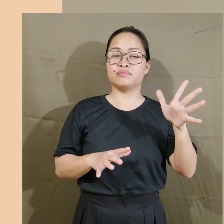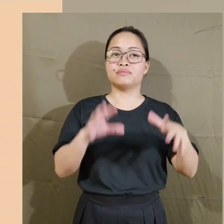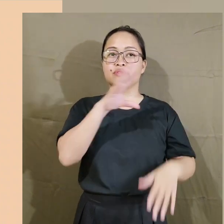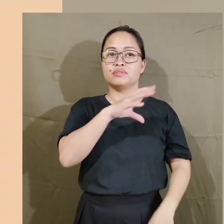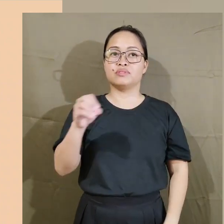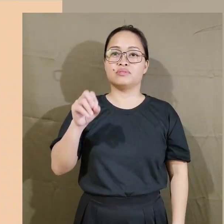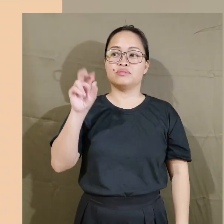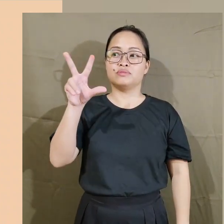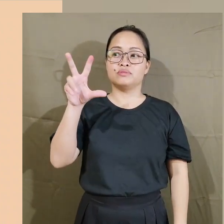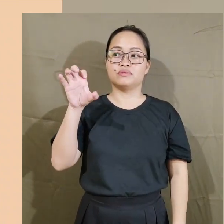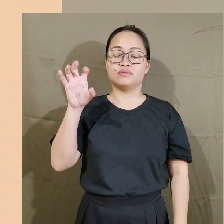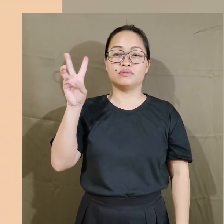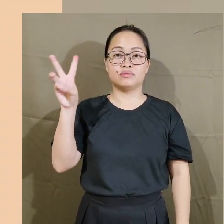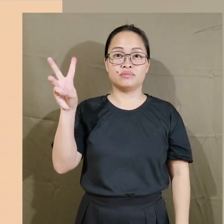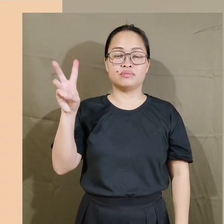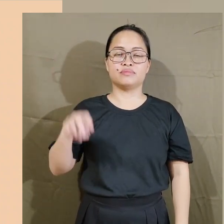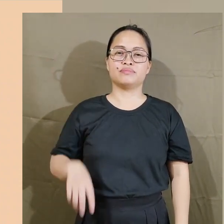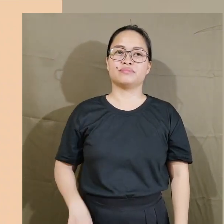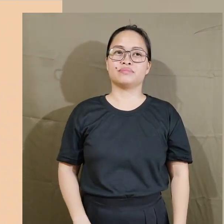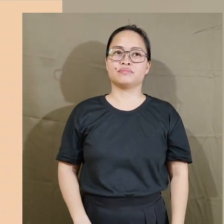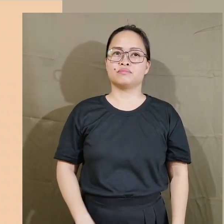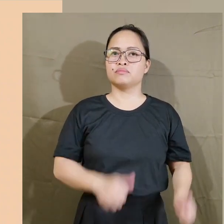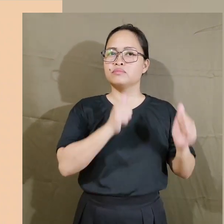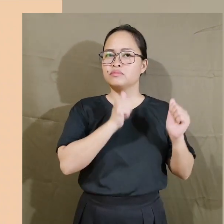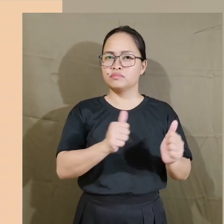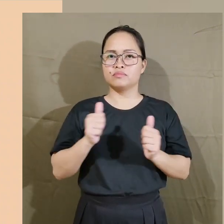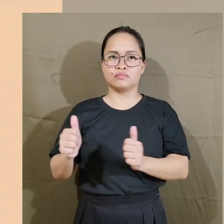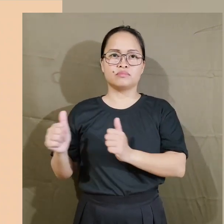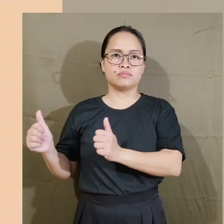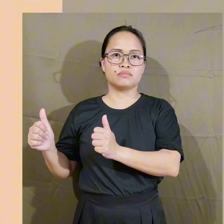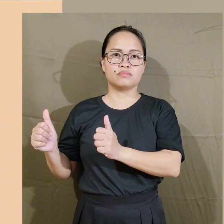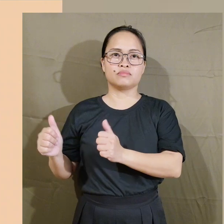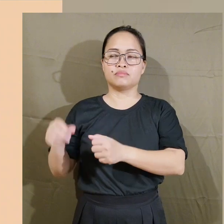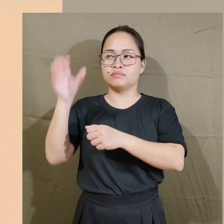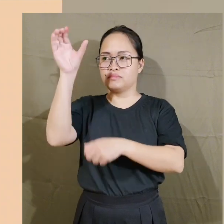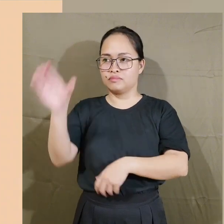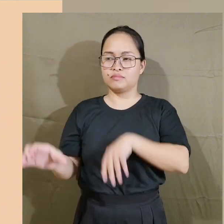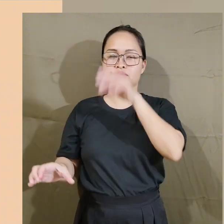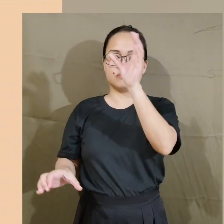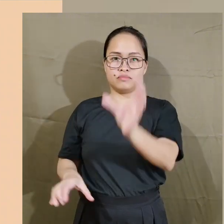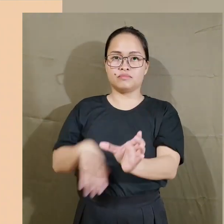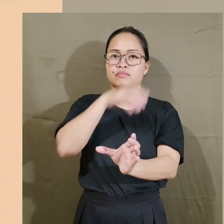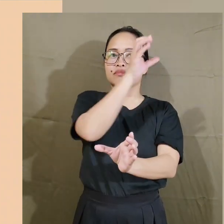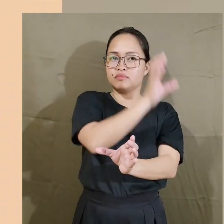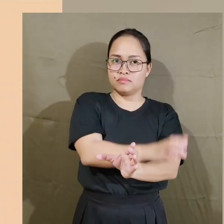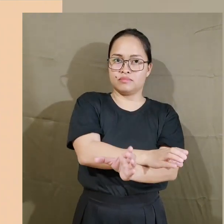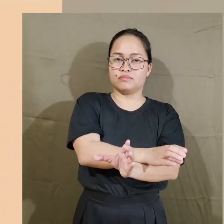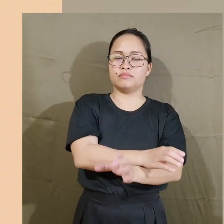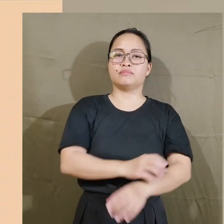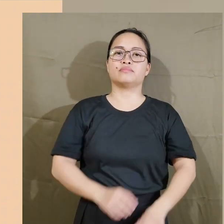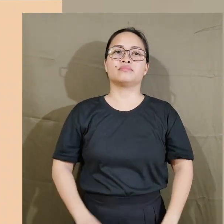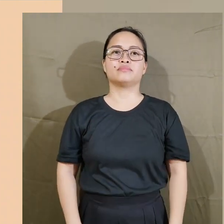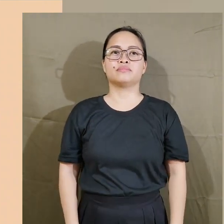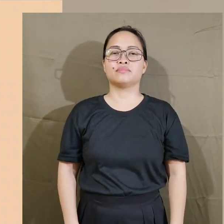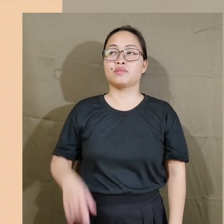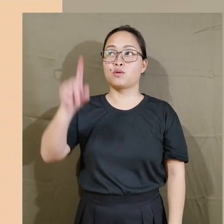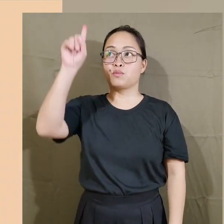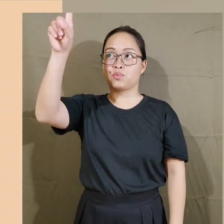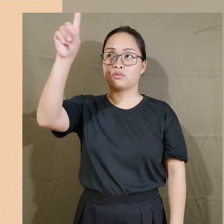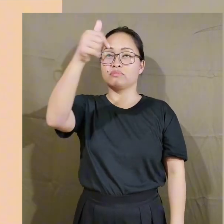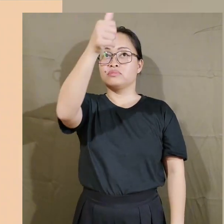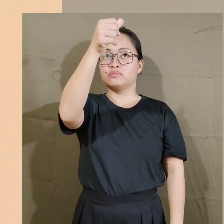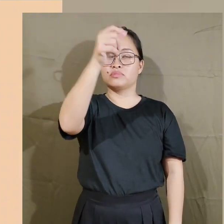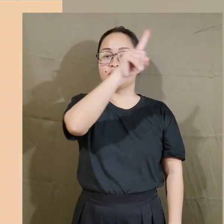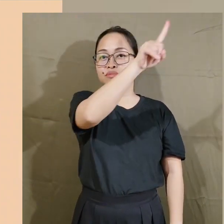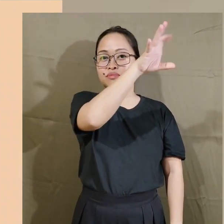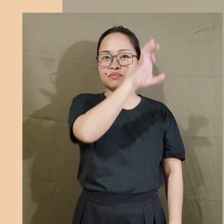and 306. Now, following the steps, let's align the digits to the respective